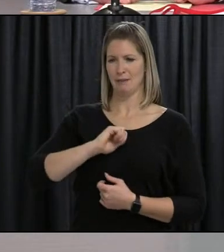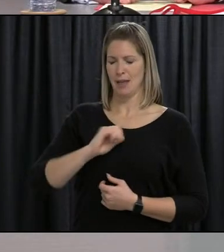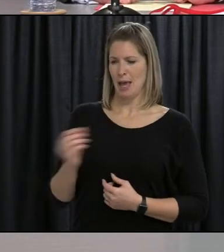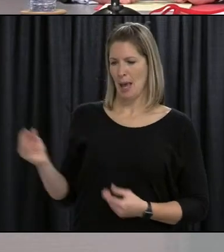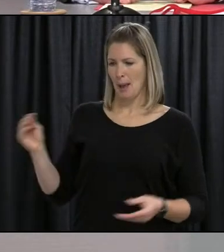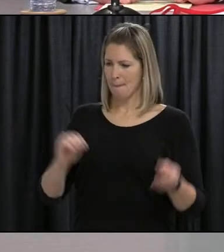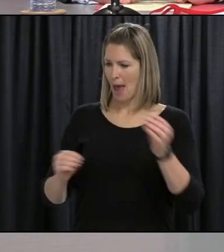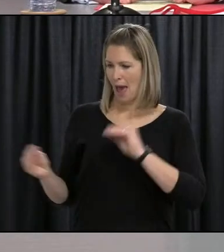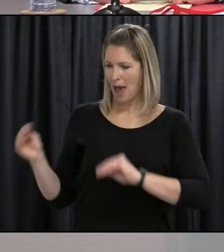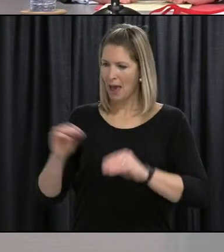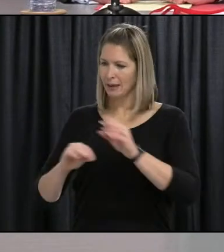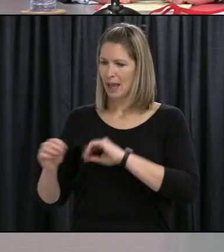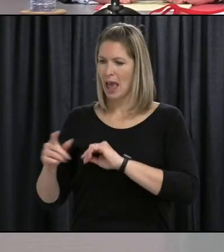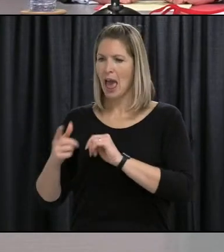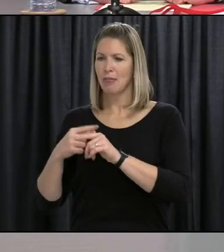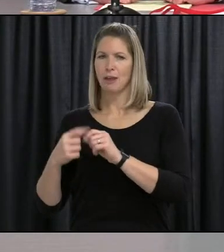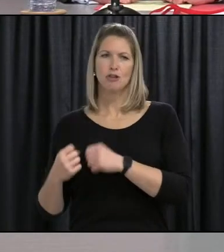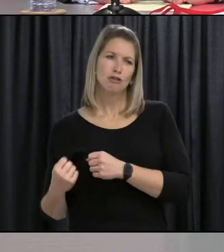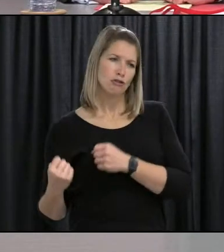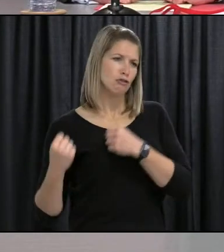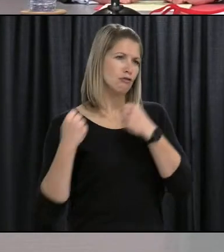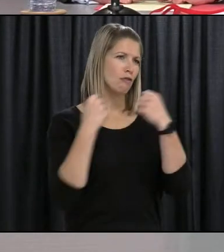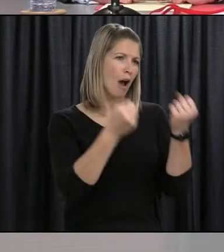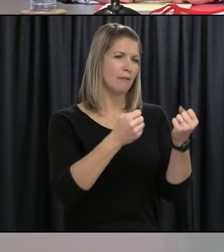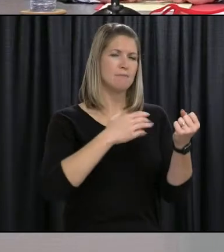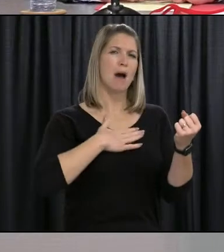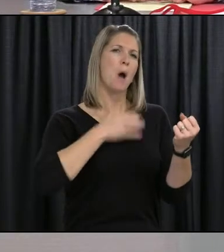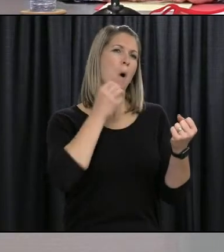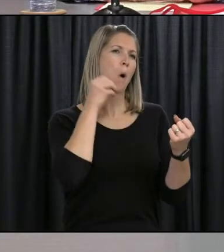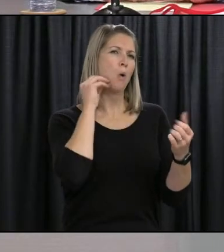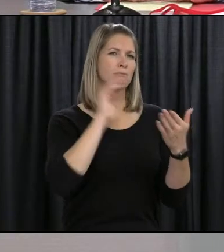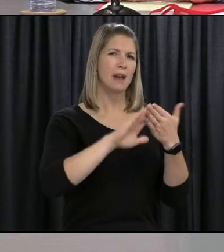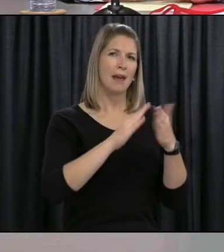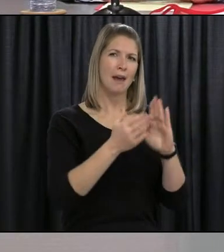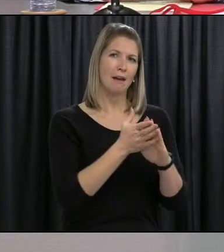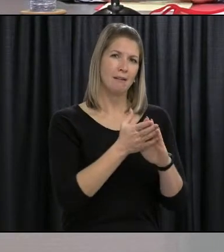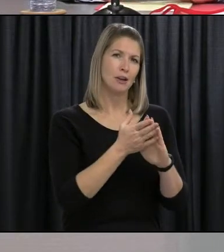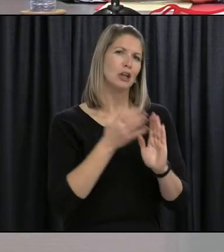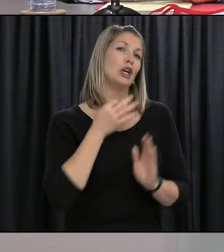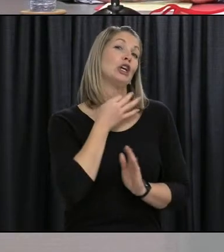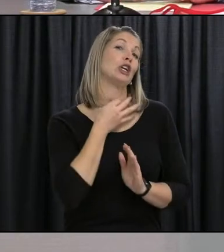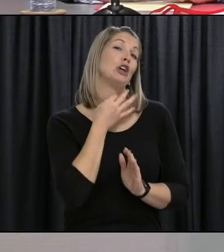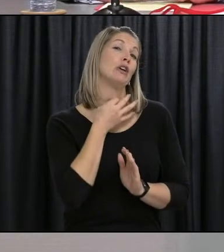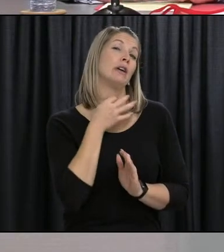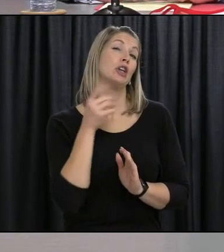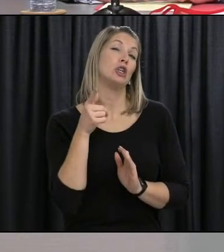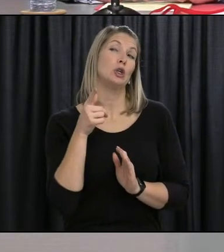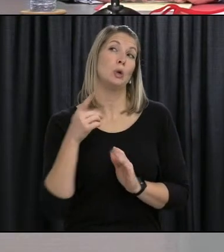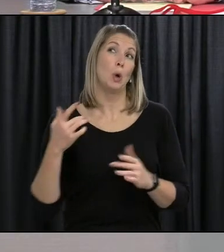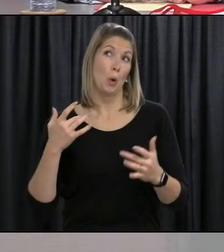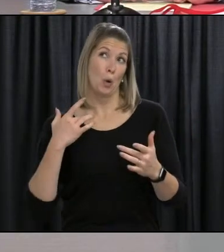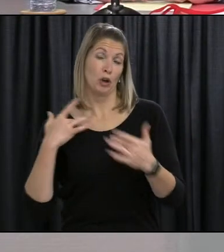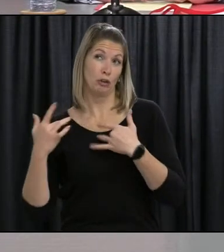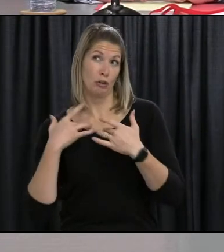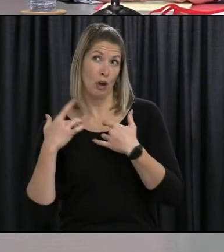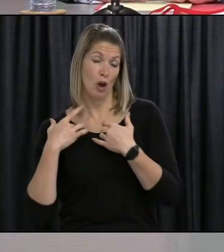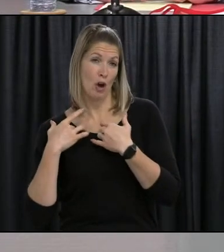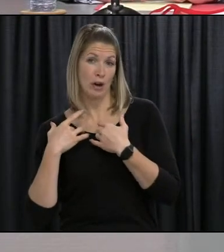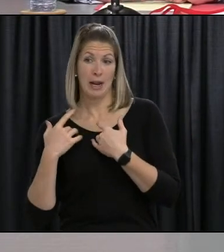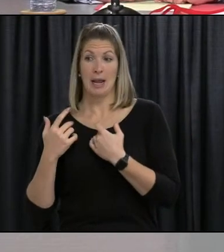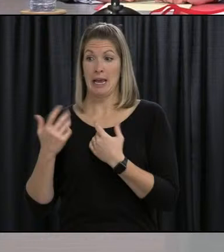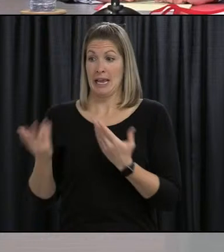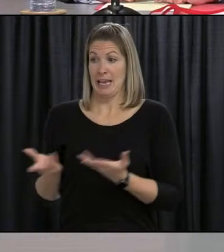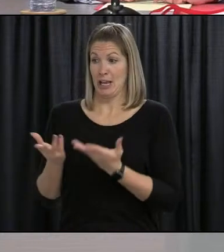couple of days out around the Bay. I was just wondering, are you concerned about a possible influx of people going to these smaller communities around